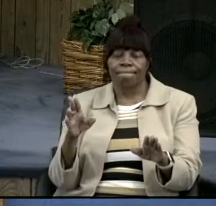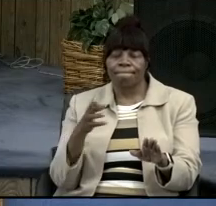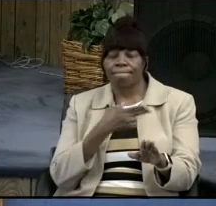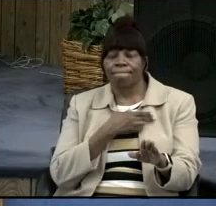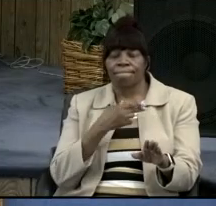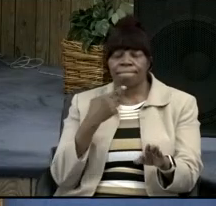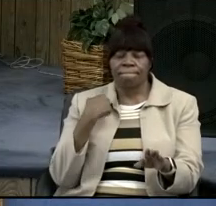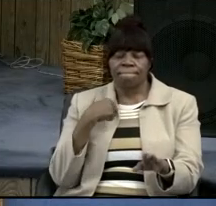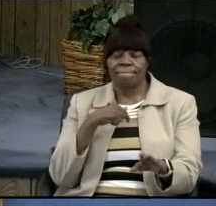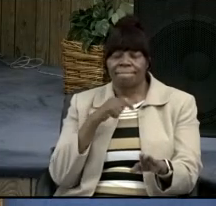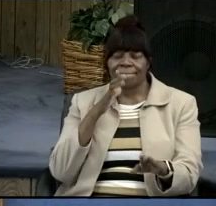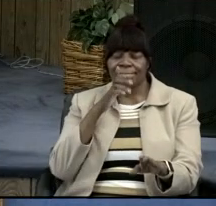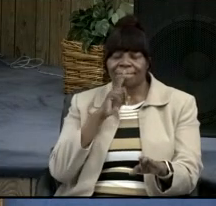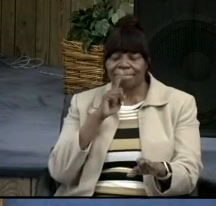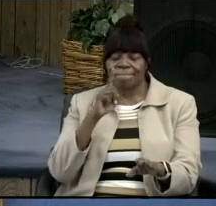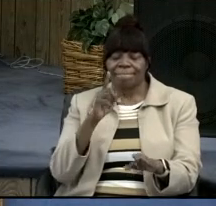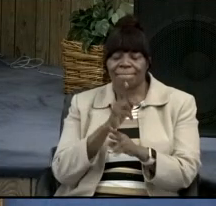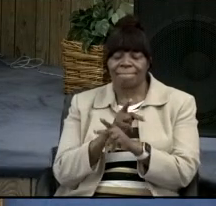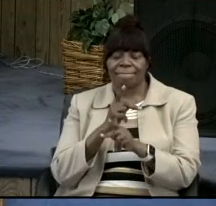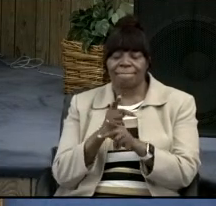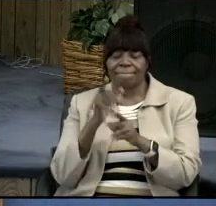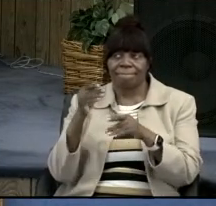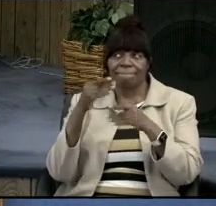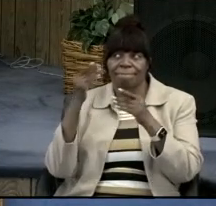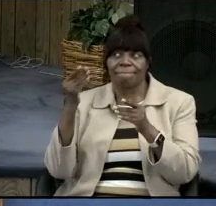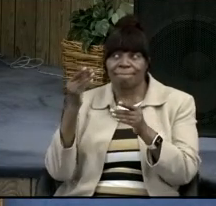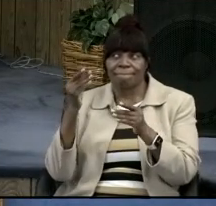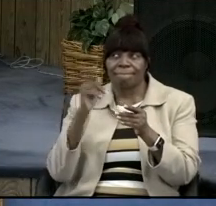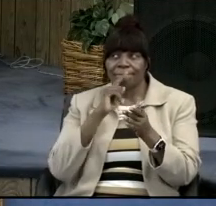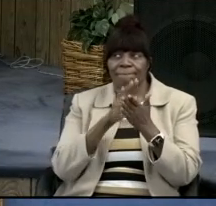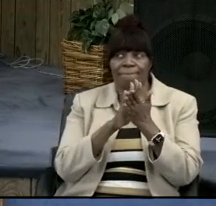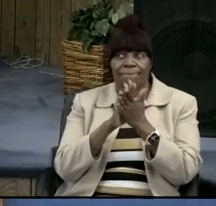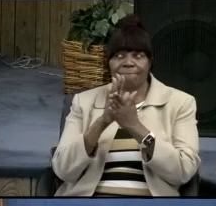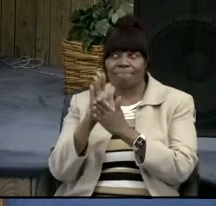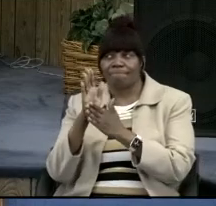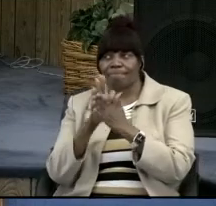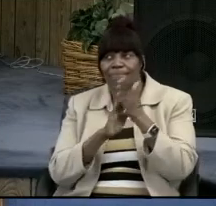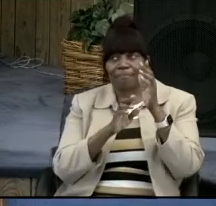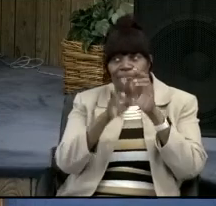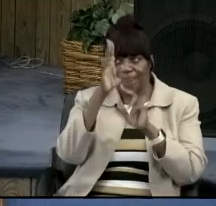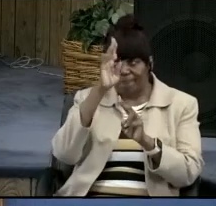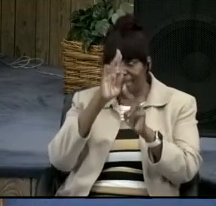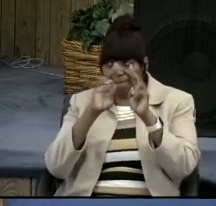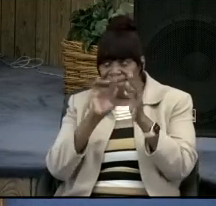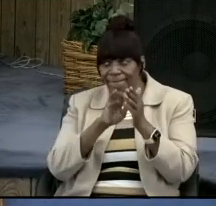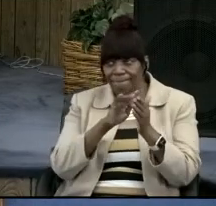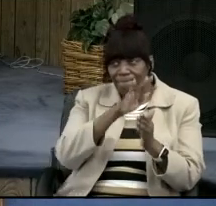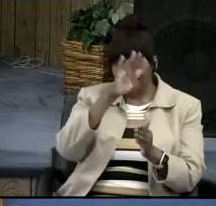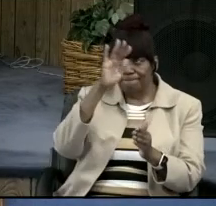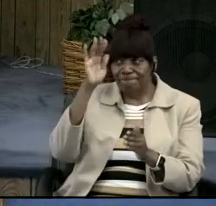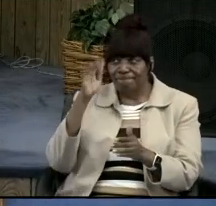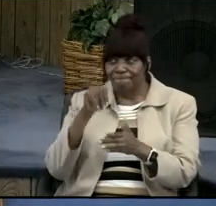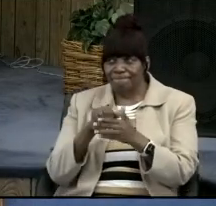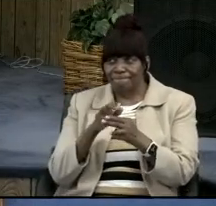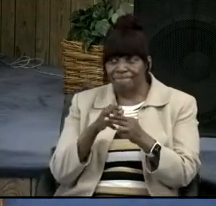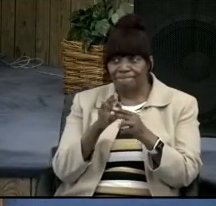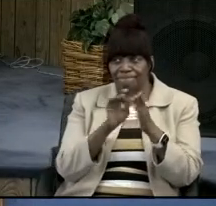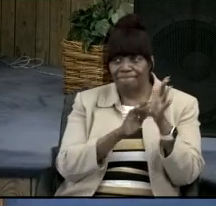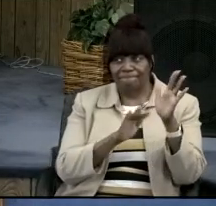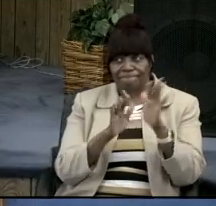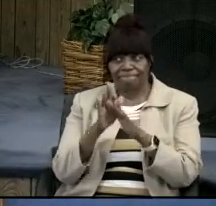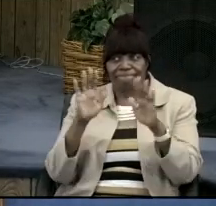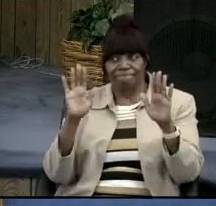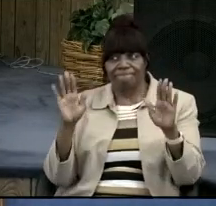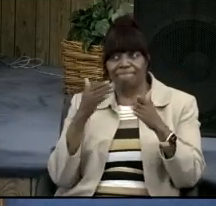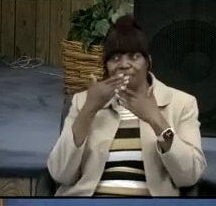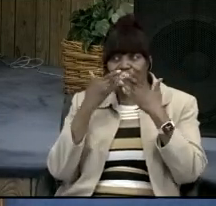And we'll be careful to give you the praise, the honor, and the glory. In Jesus' name, amen. Amen.